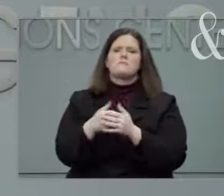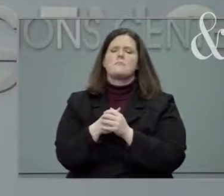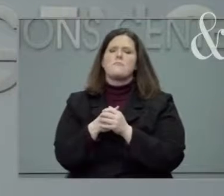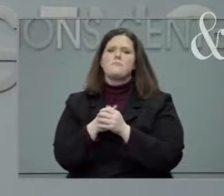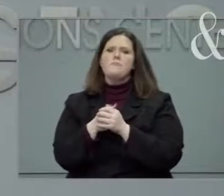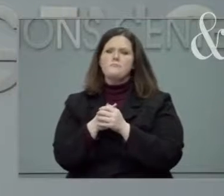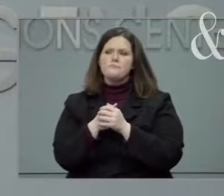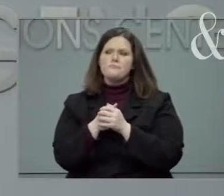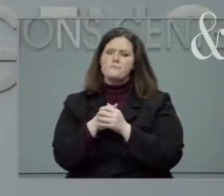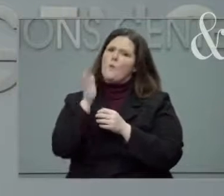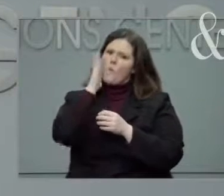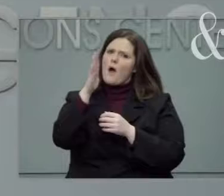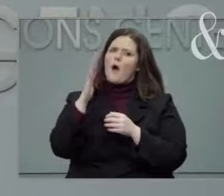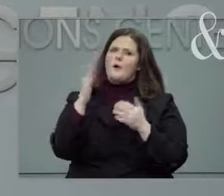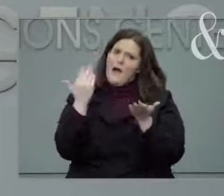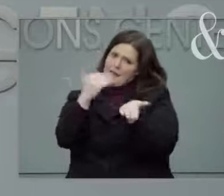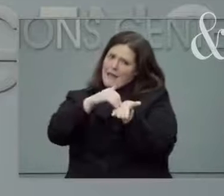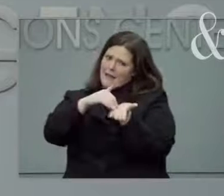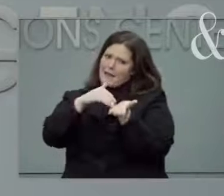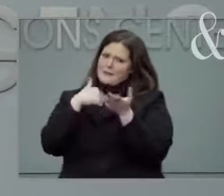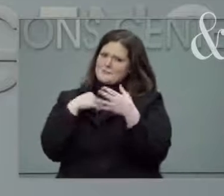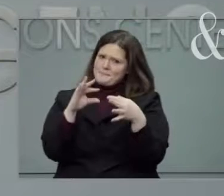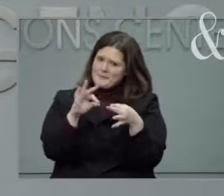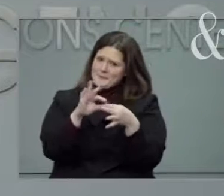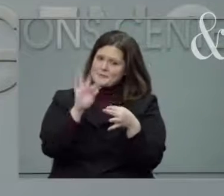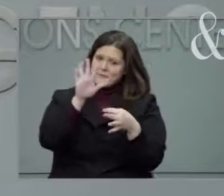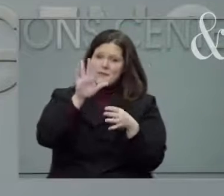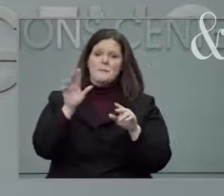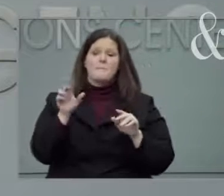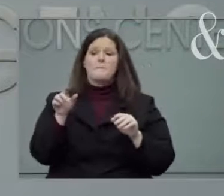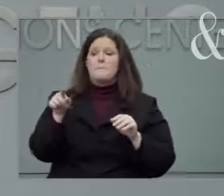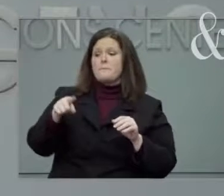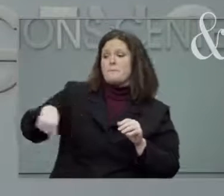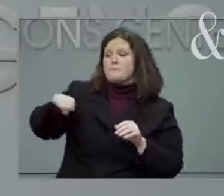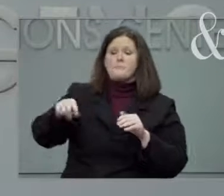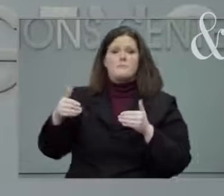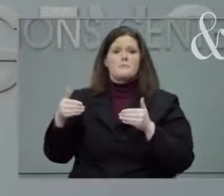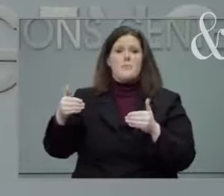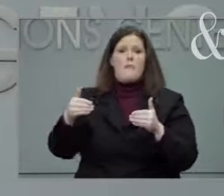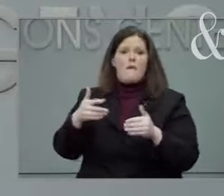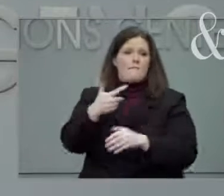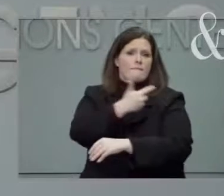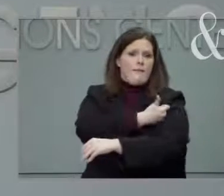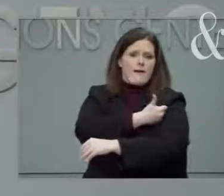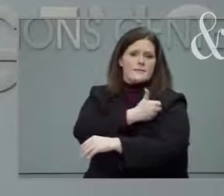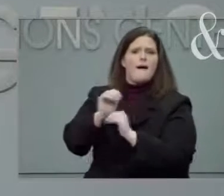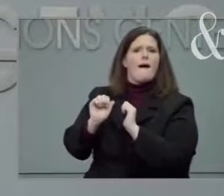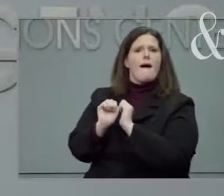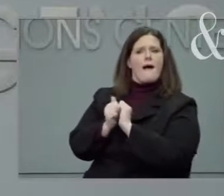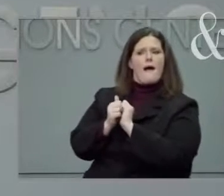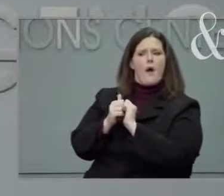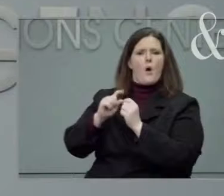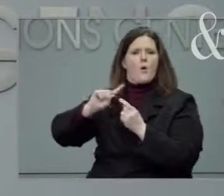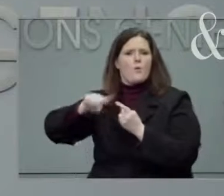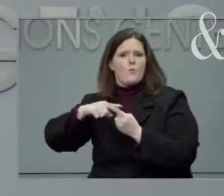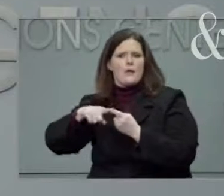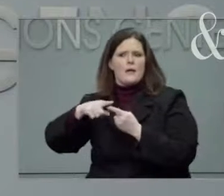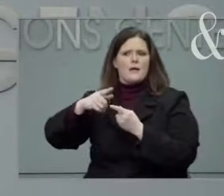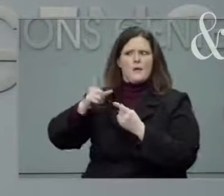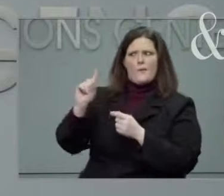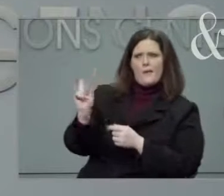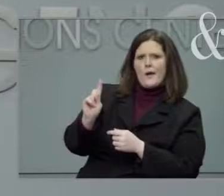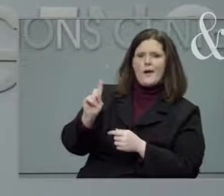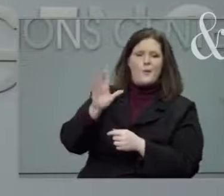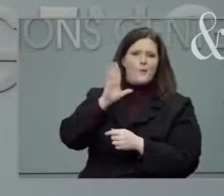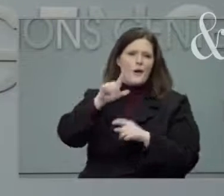range of ways in which folks do get their vaccination. Sometimes, like I said, it will be working with a